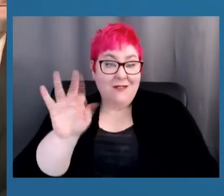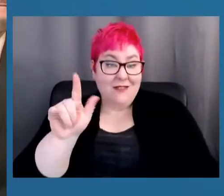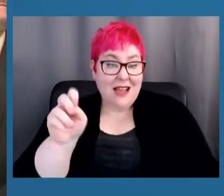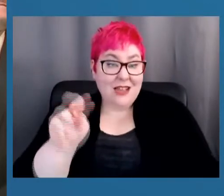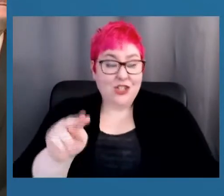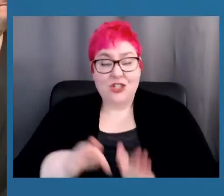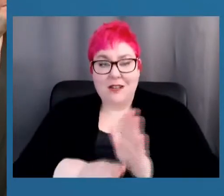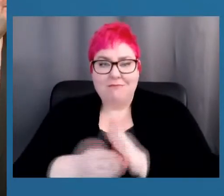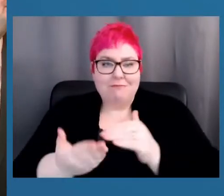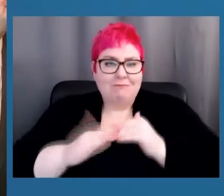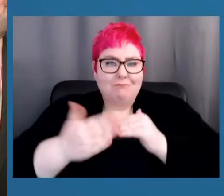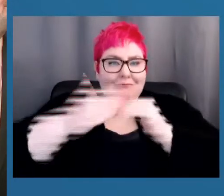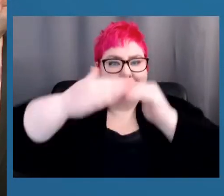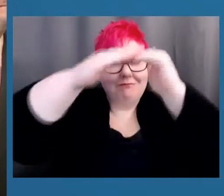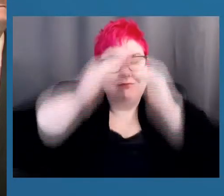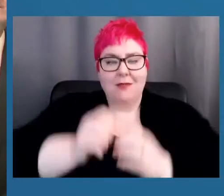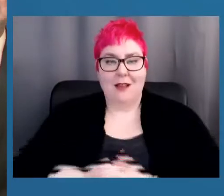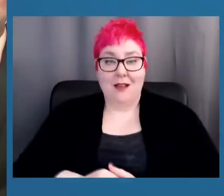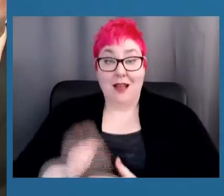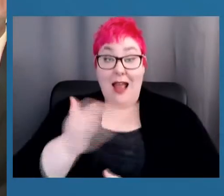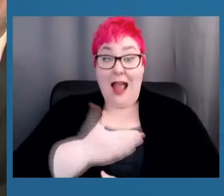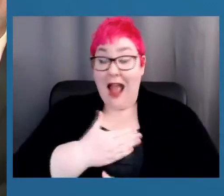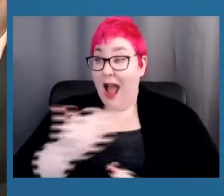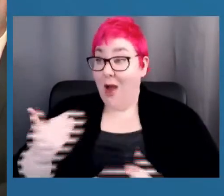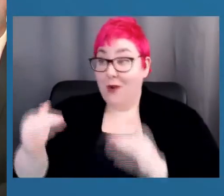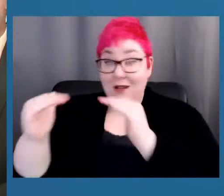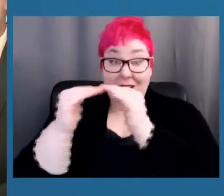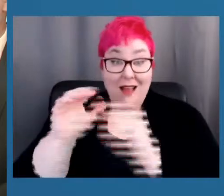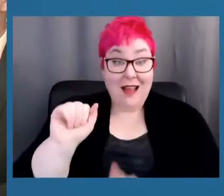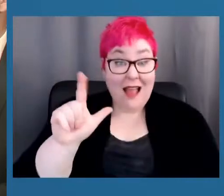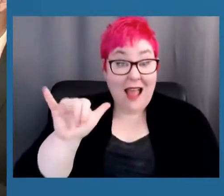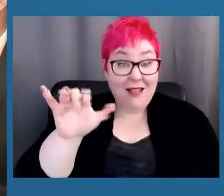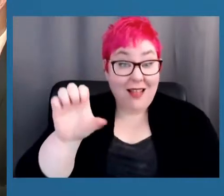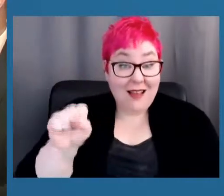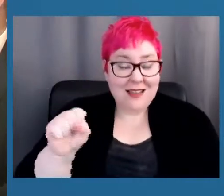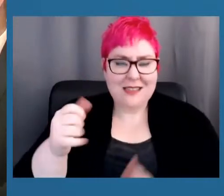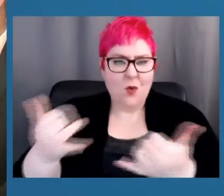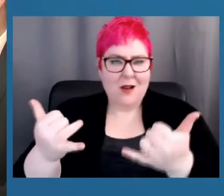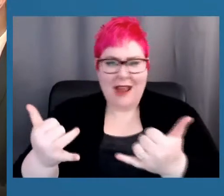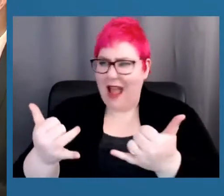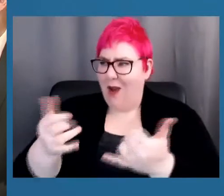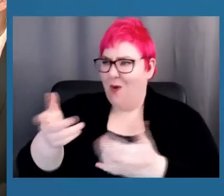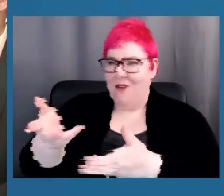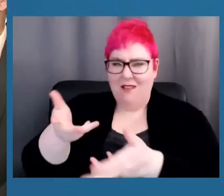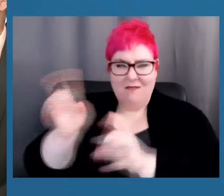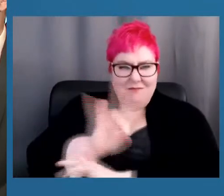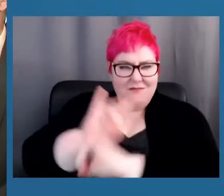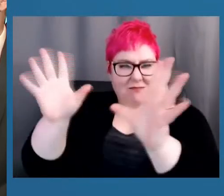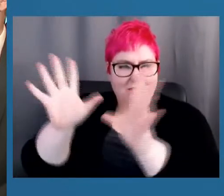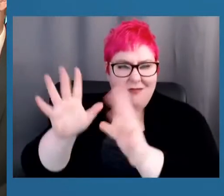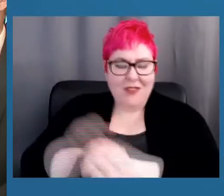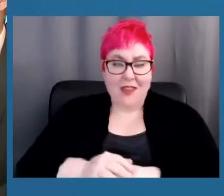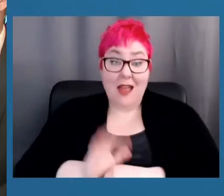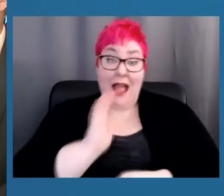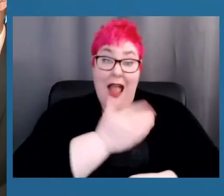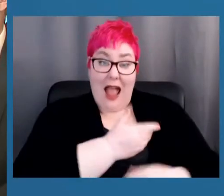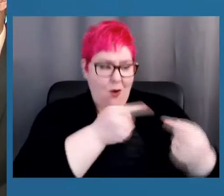Our allies are being treated as our adversaries. Our adversaries are being treated as our